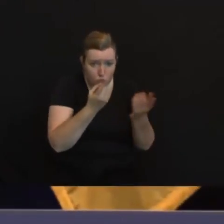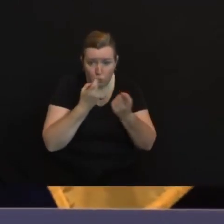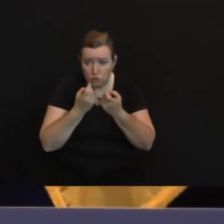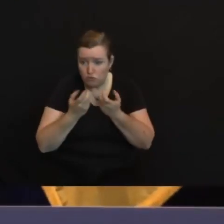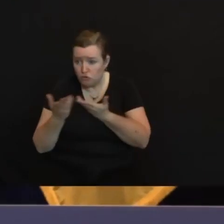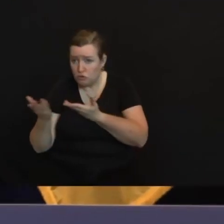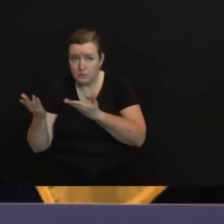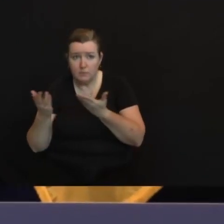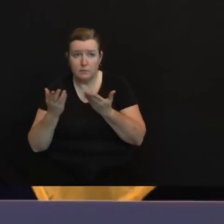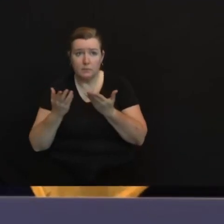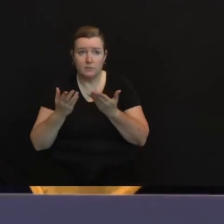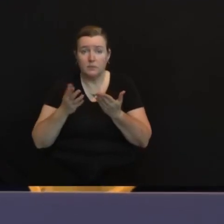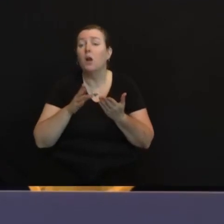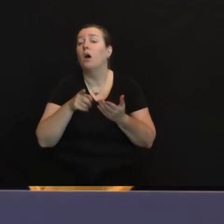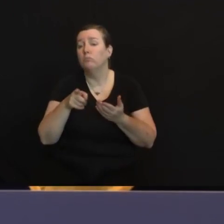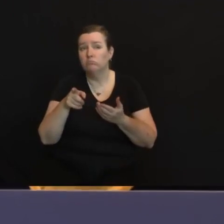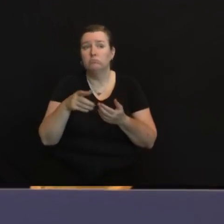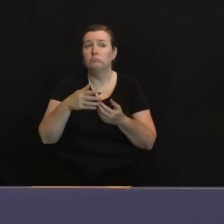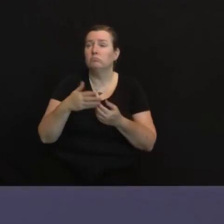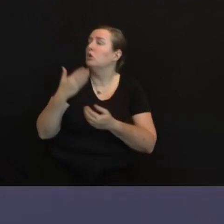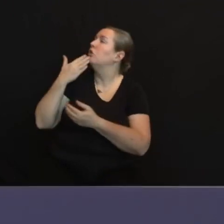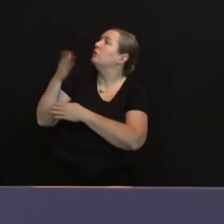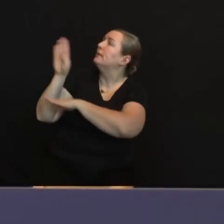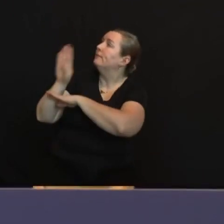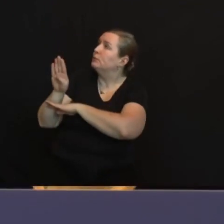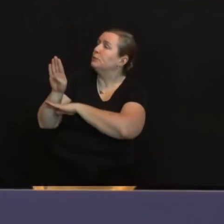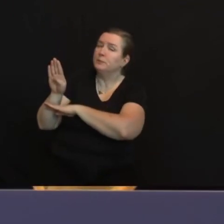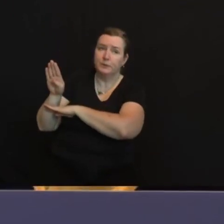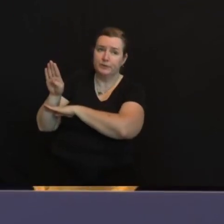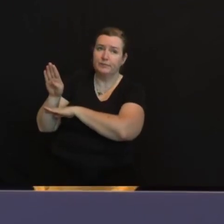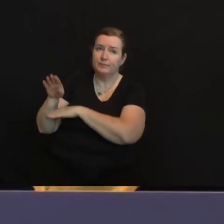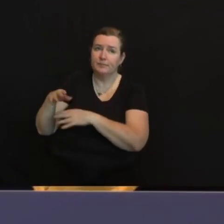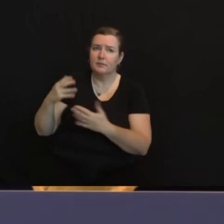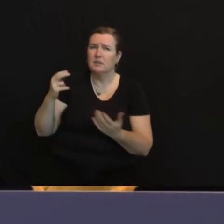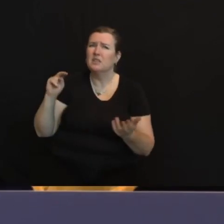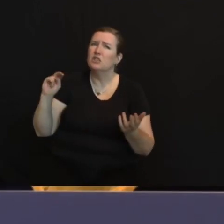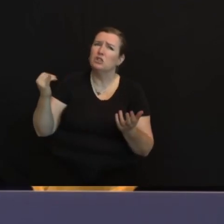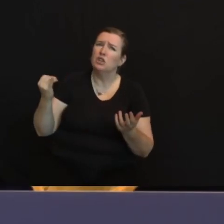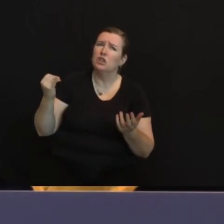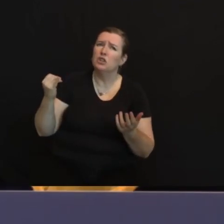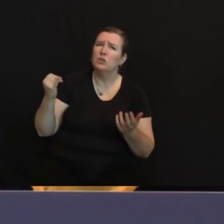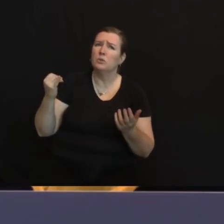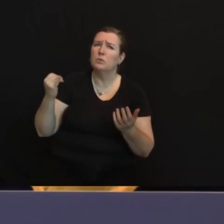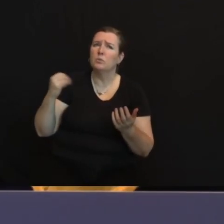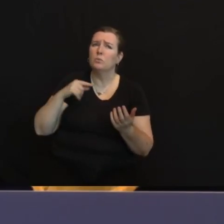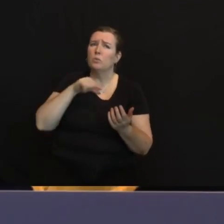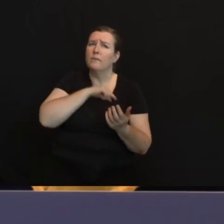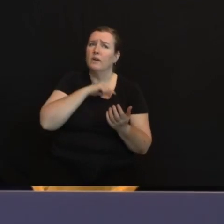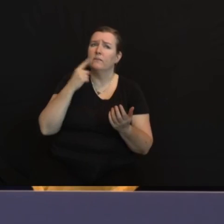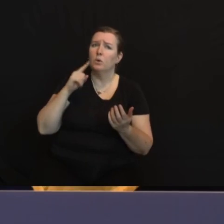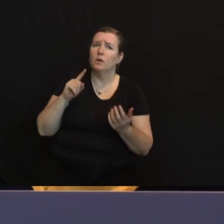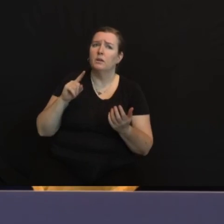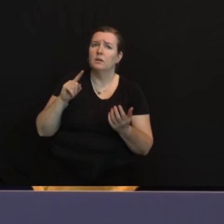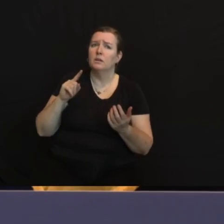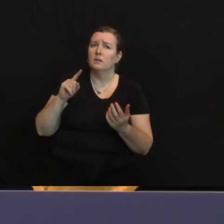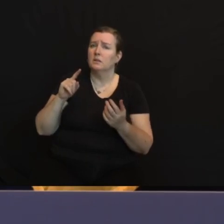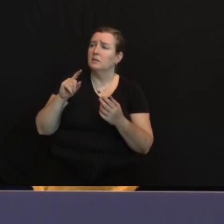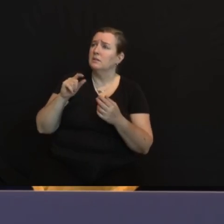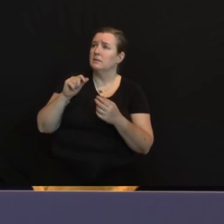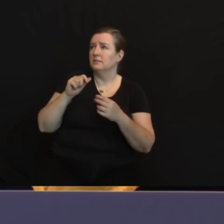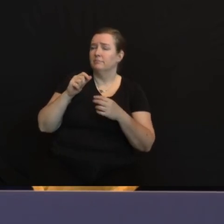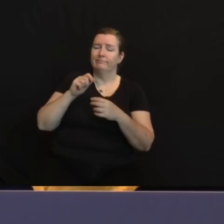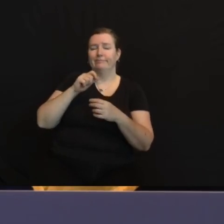Good afternoon. Good afternoon, Governor. So since New Jersey is qualified for its own travel advisory list, you said your advice to people is not to travel, but